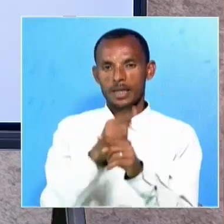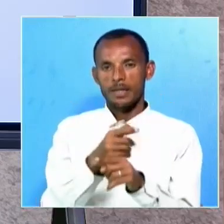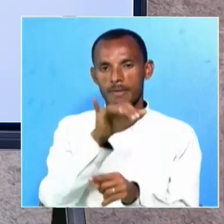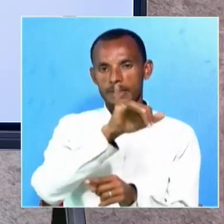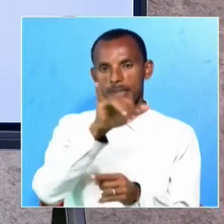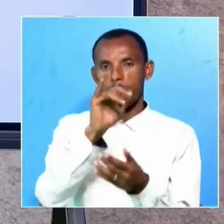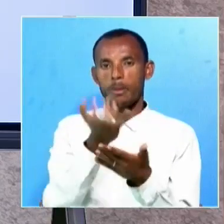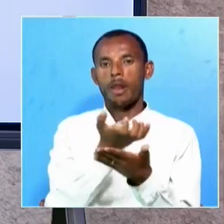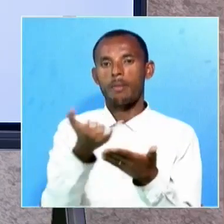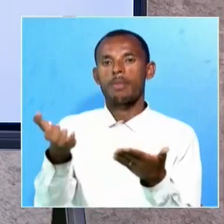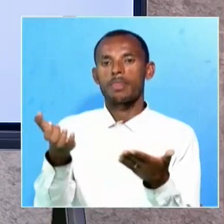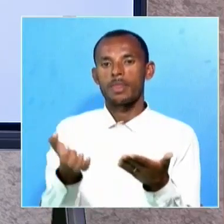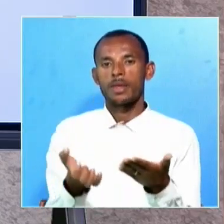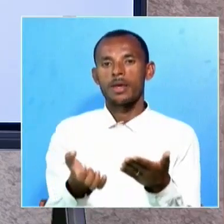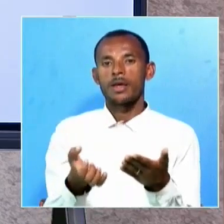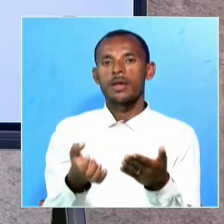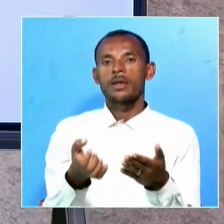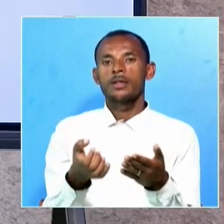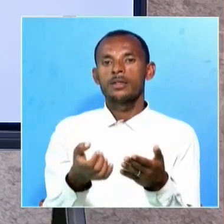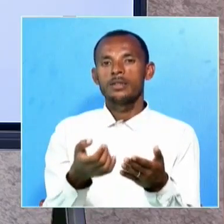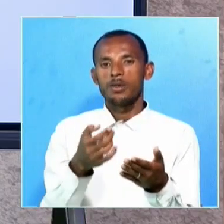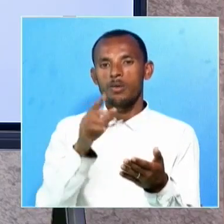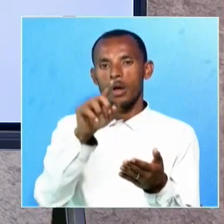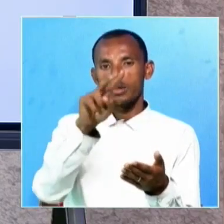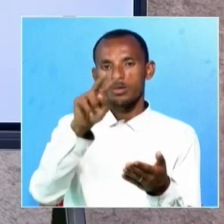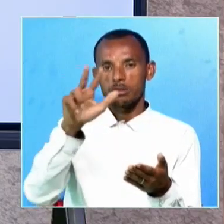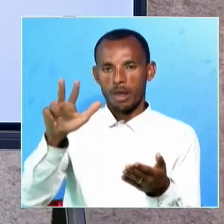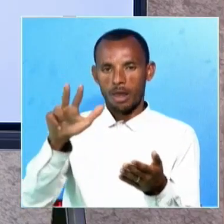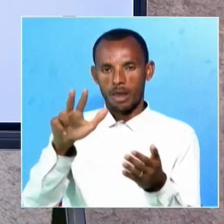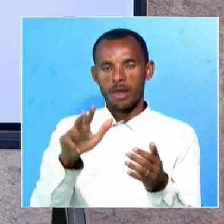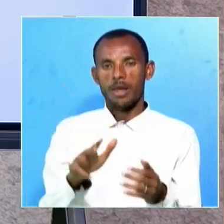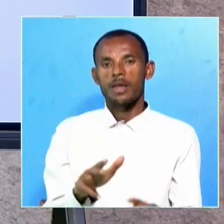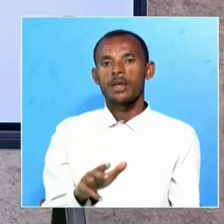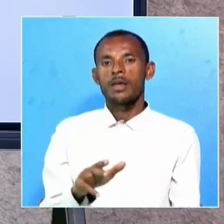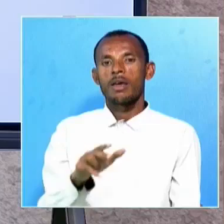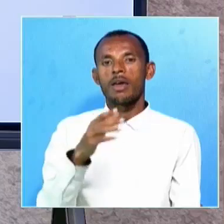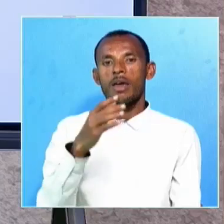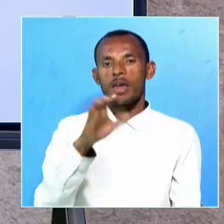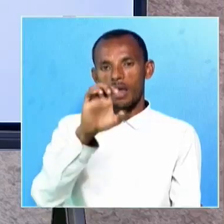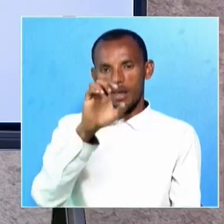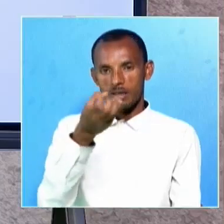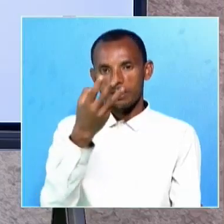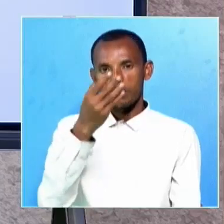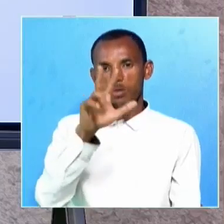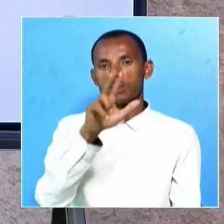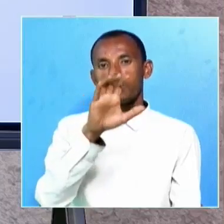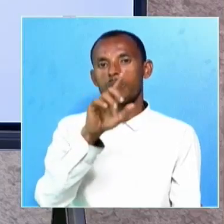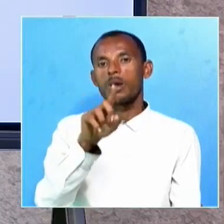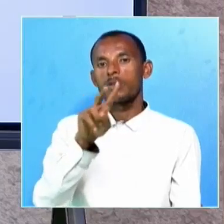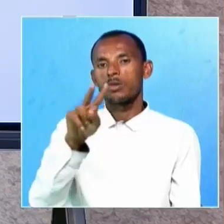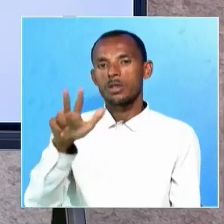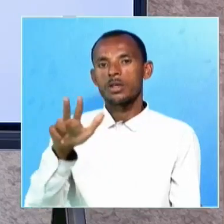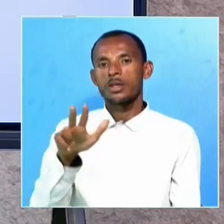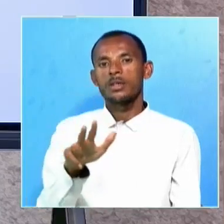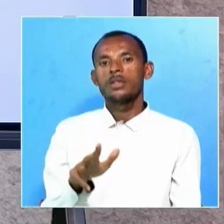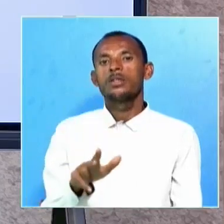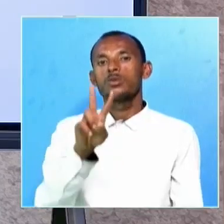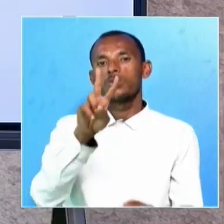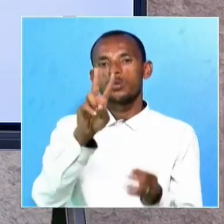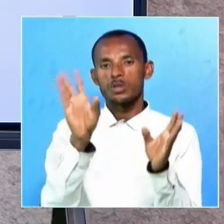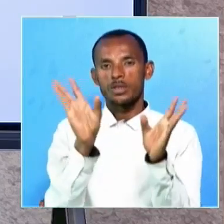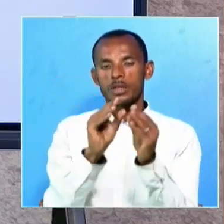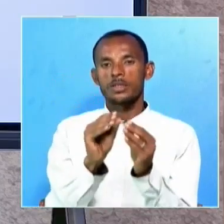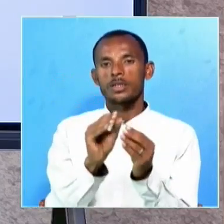element. The elements here are 1, 2, 3. And again here, the same element is there. Therefore, these two sets,